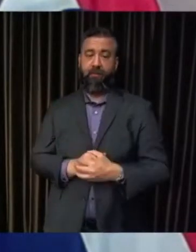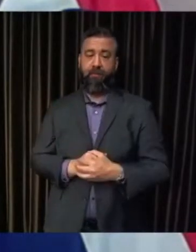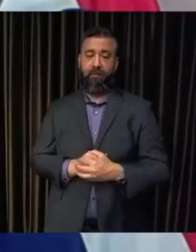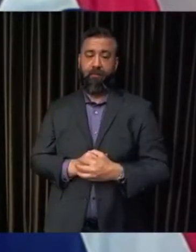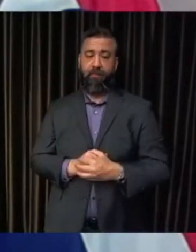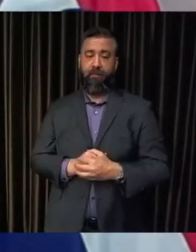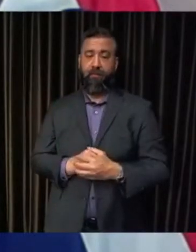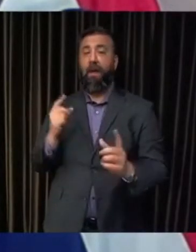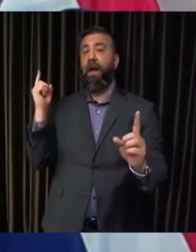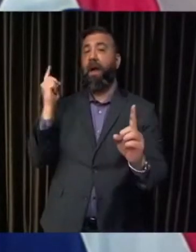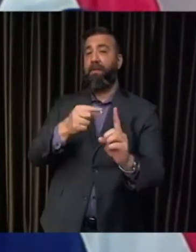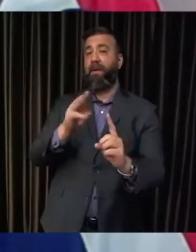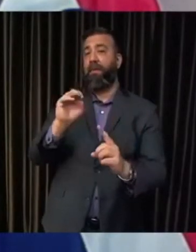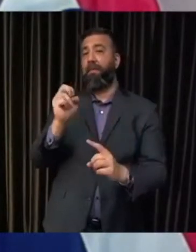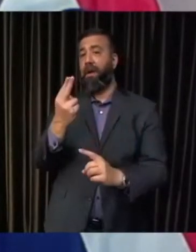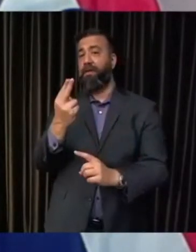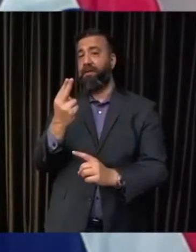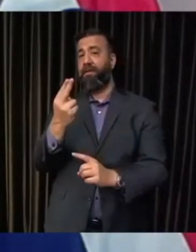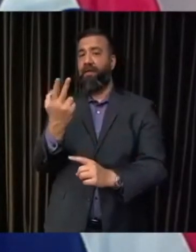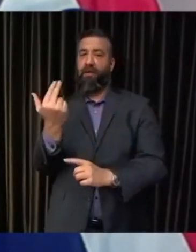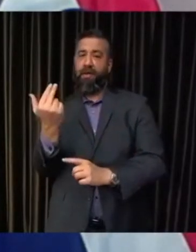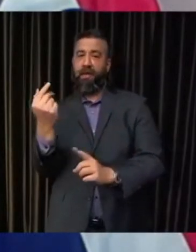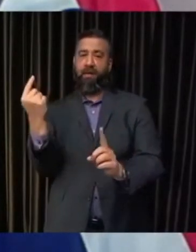up until March 13th of 2020.